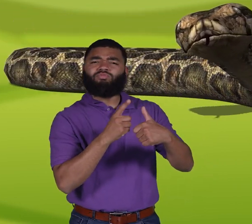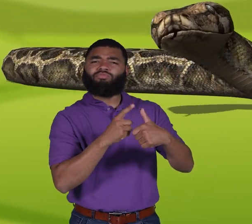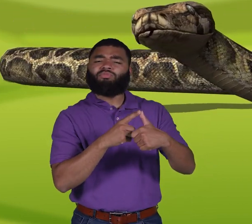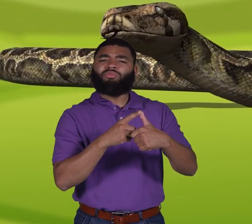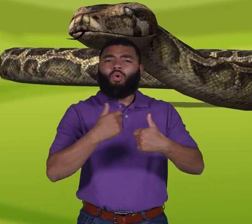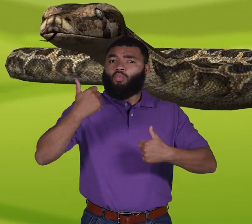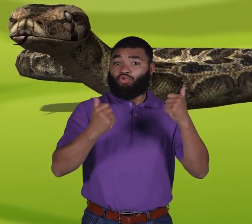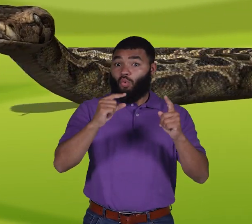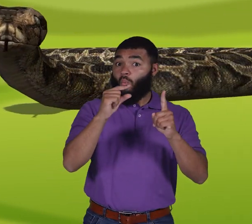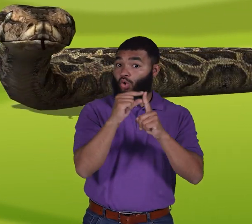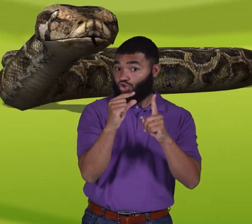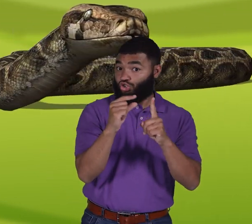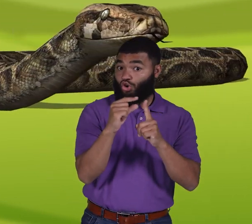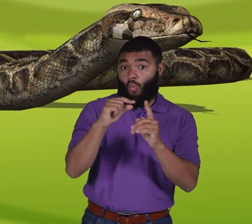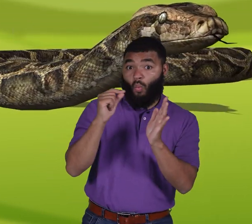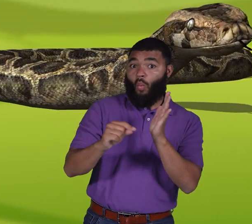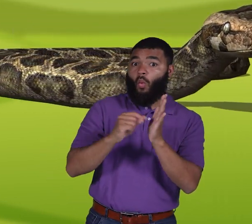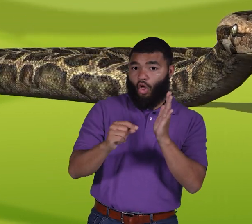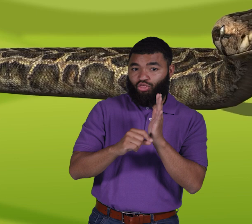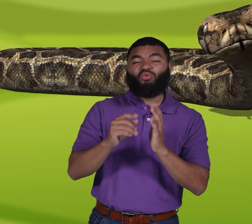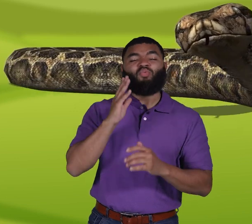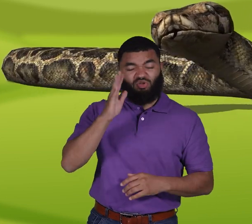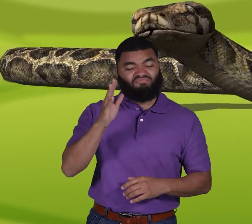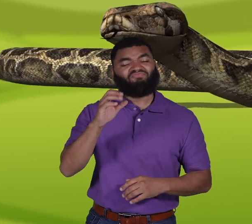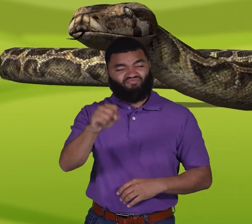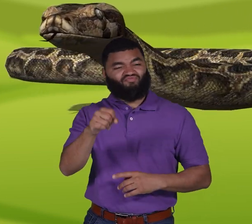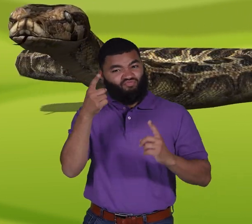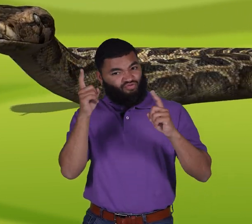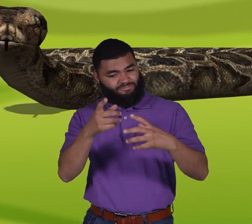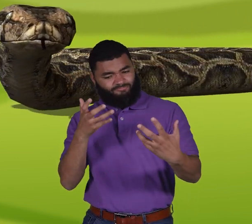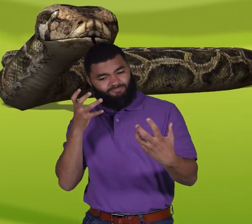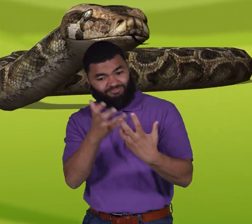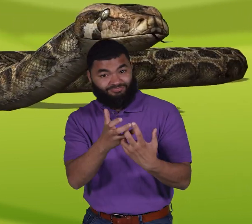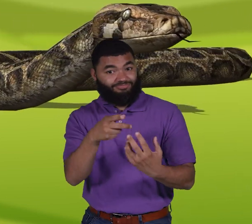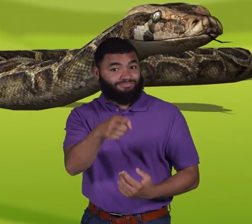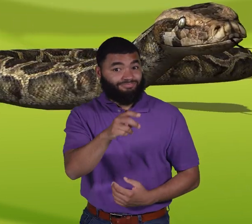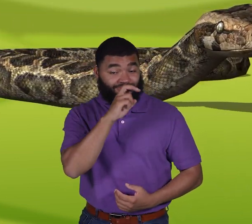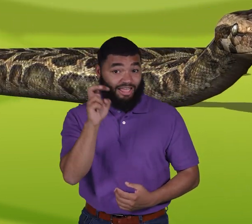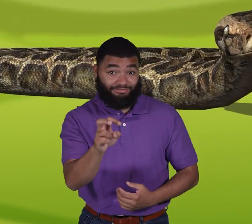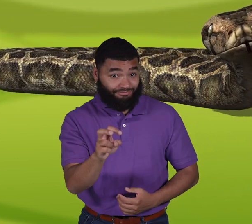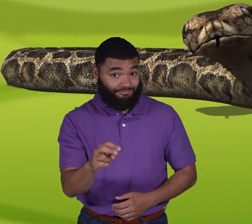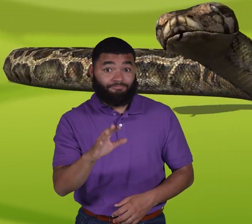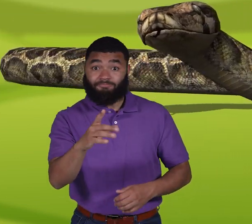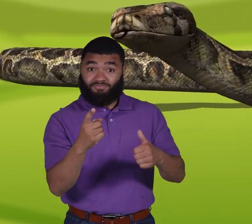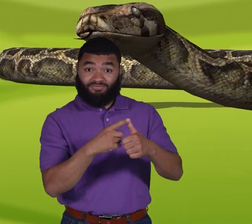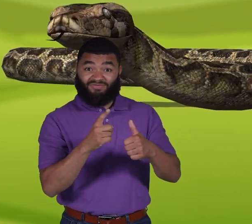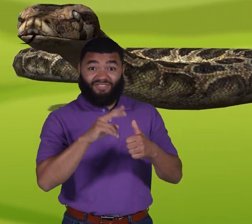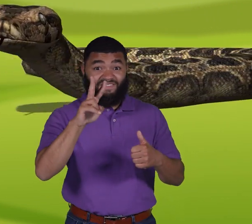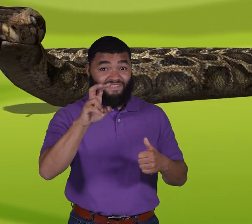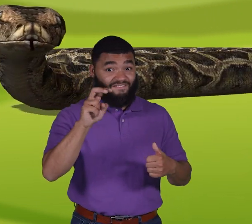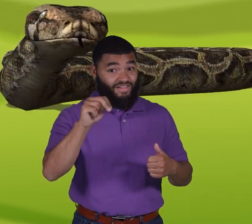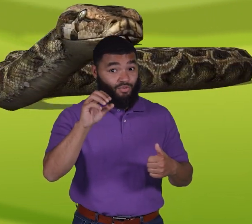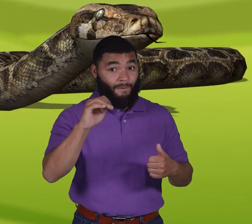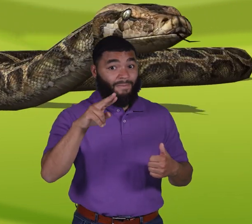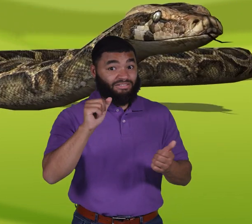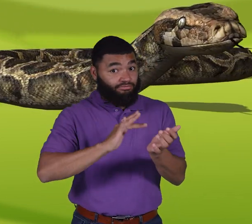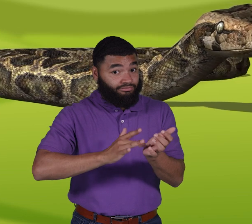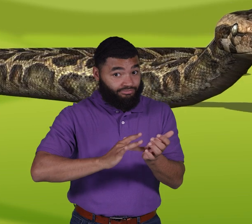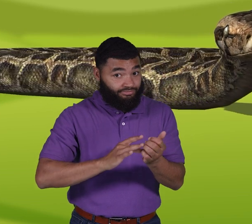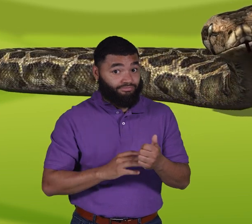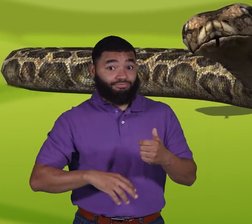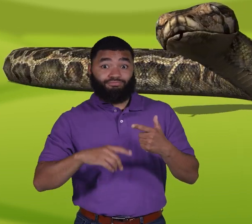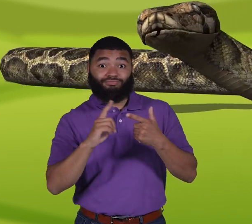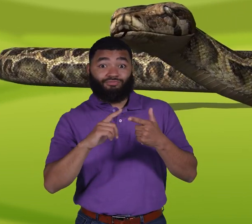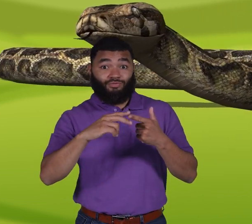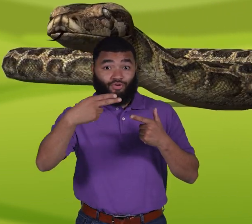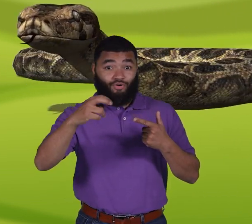author would say best describes the python. A. Venomous. B. Herbivores.